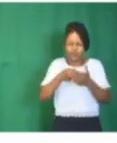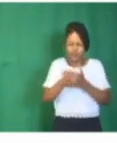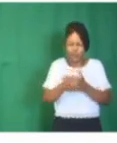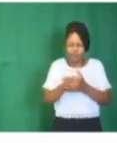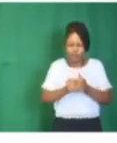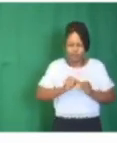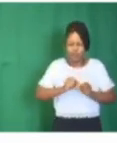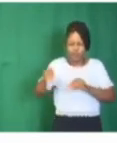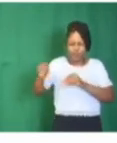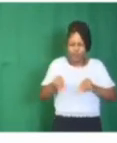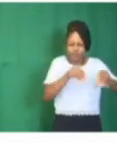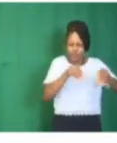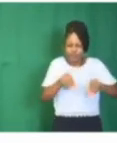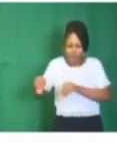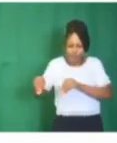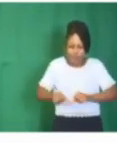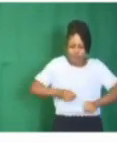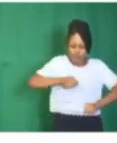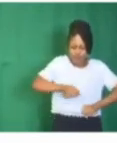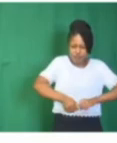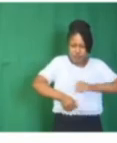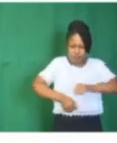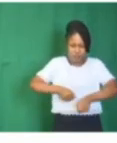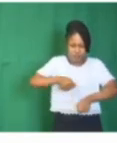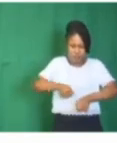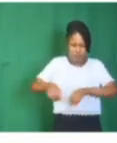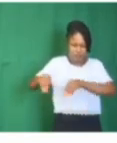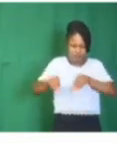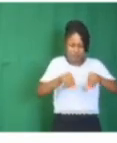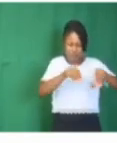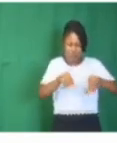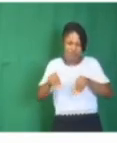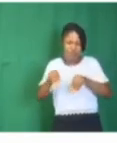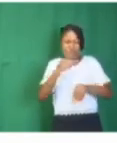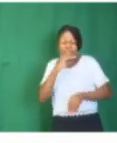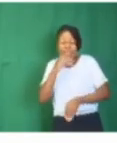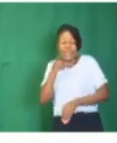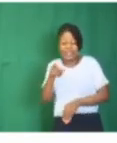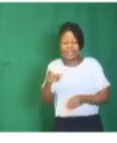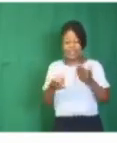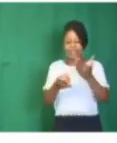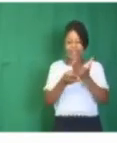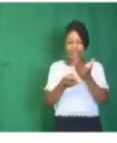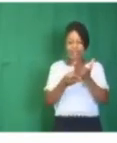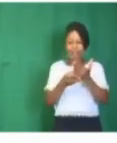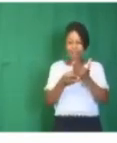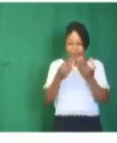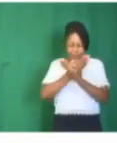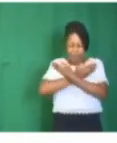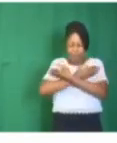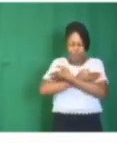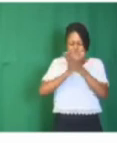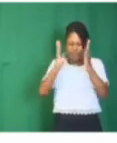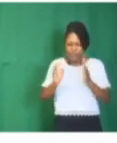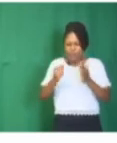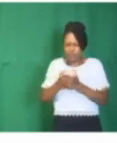use movement. The skeletal system helps the body of a human being to